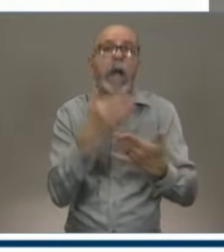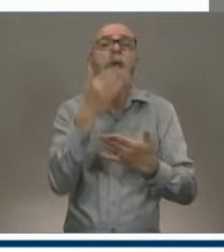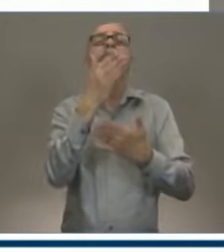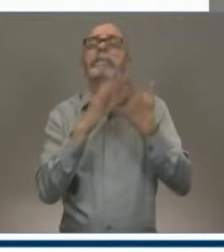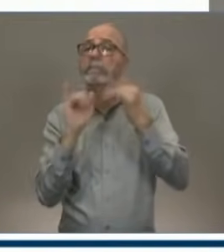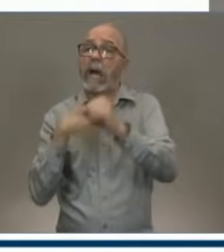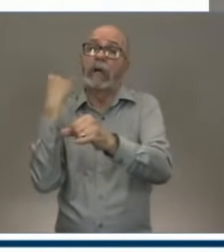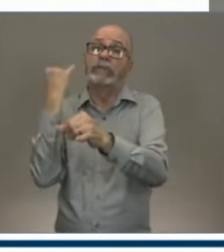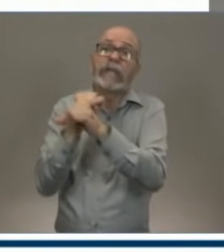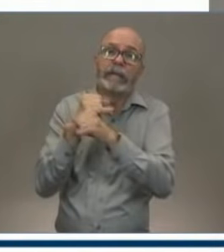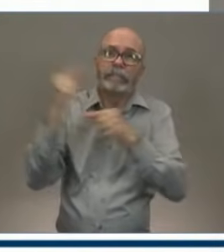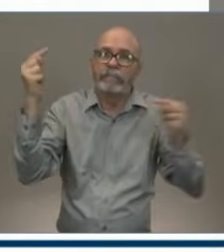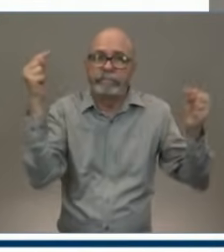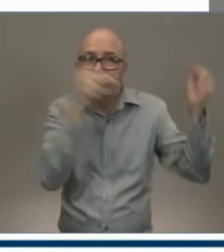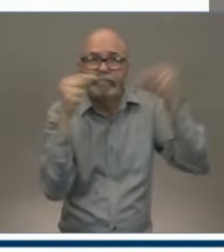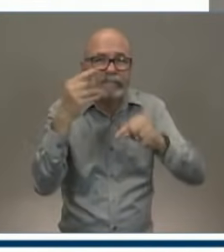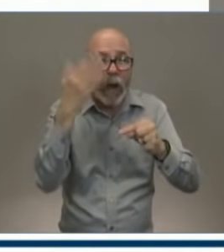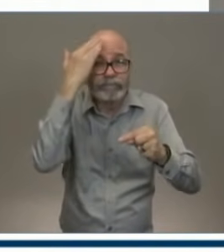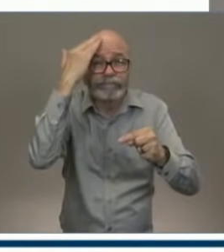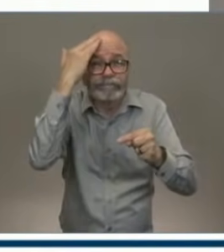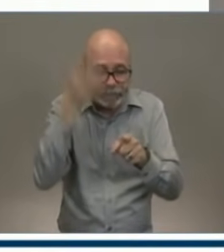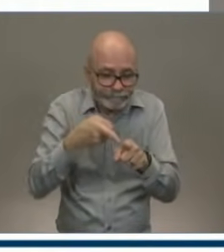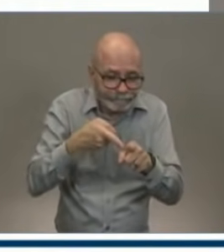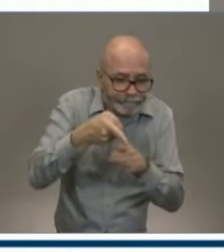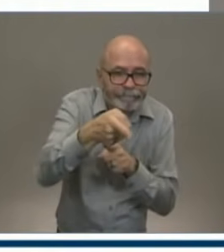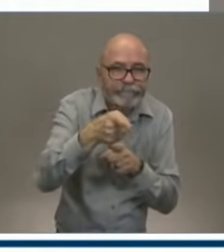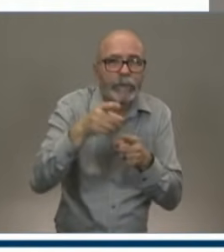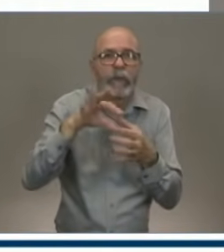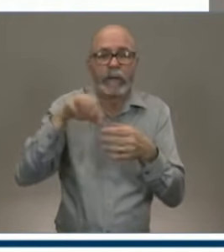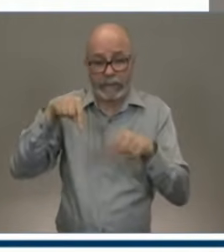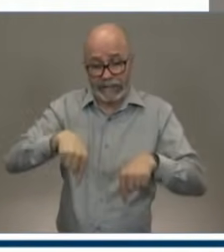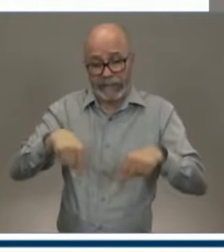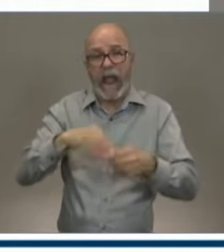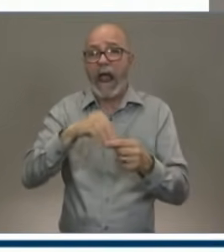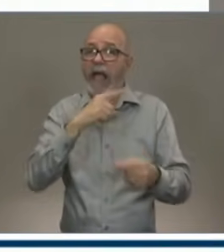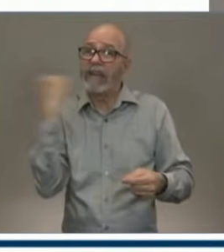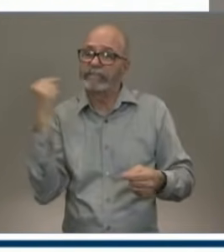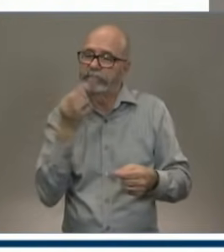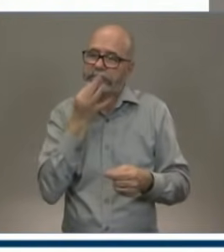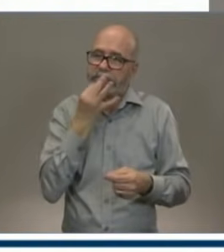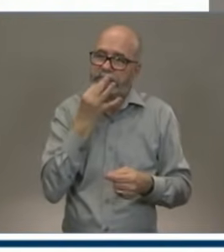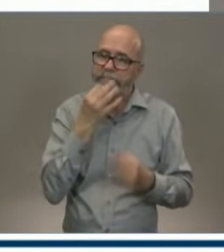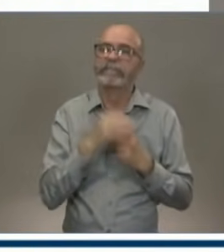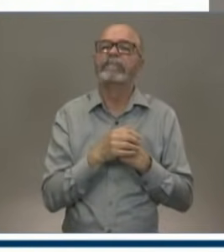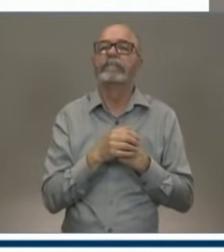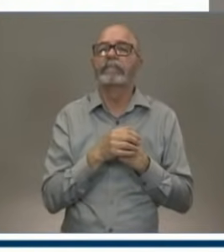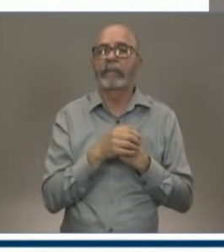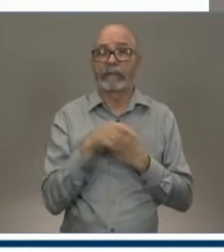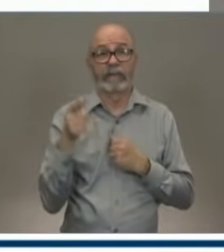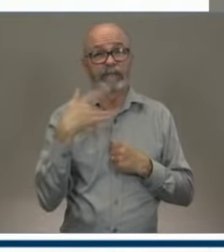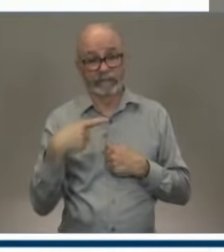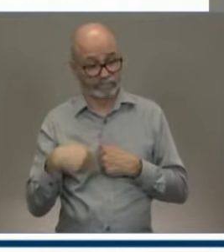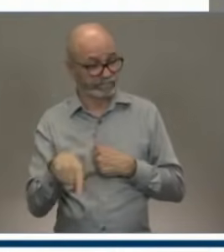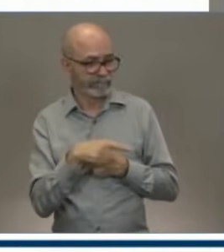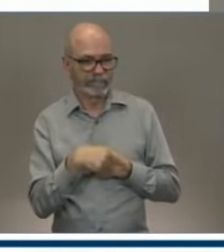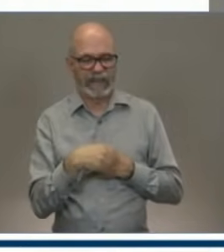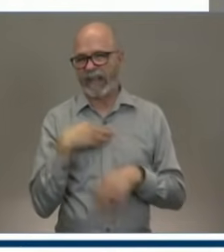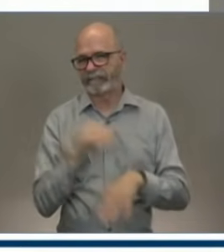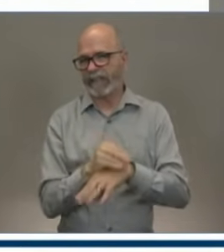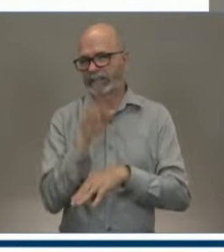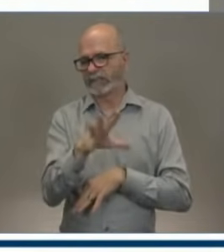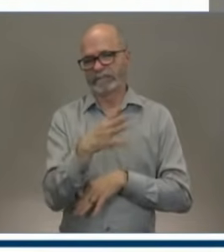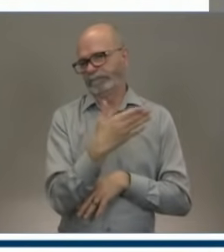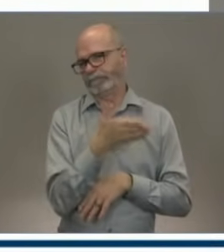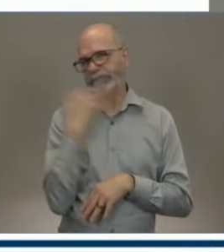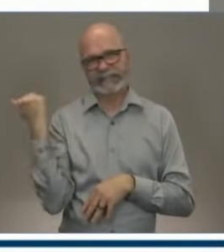vaccine experts right here in Halifax, and they were unanimous in their advice to the provinces that we stick with our